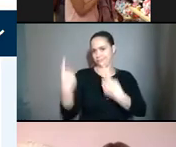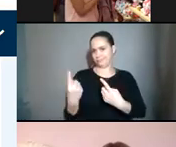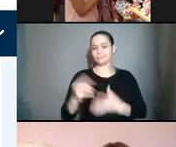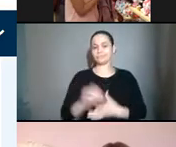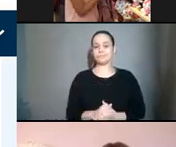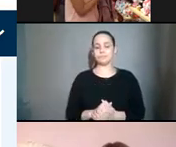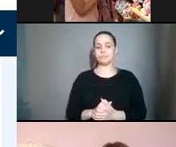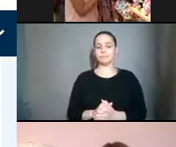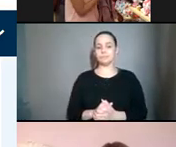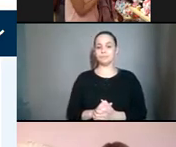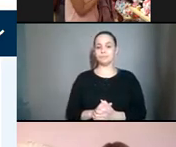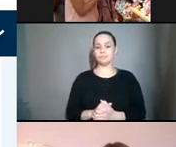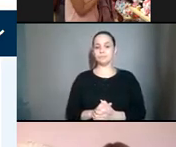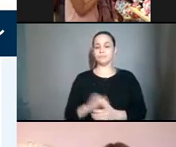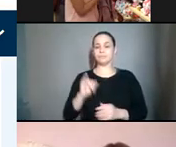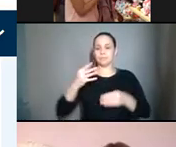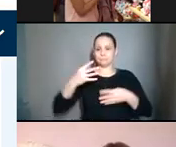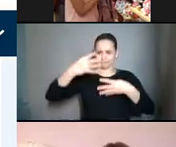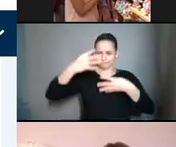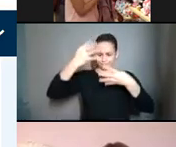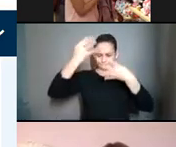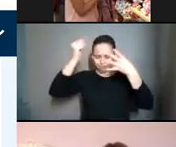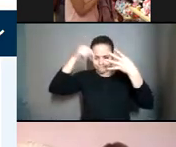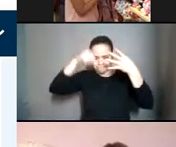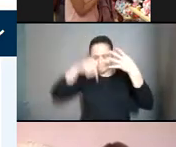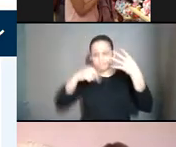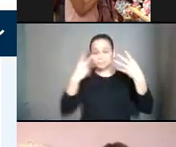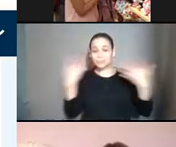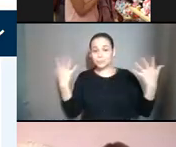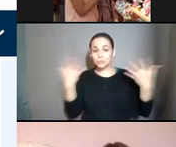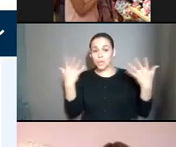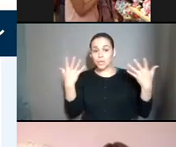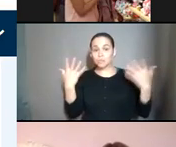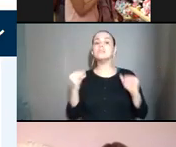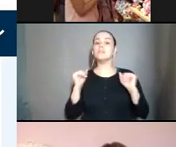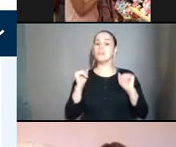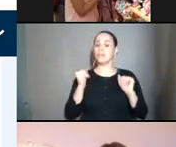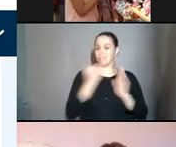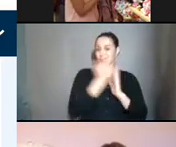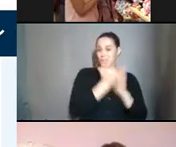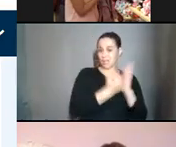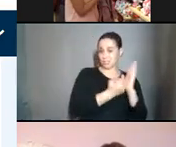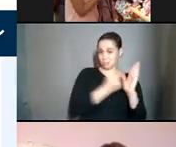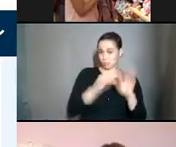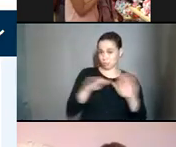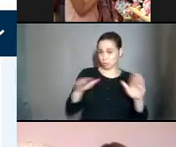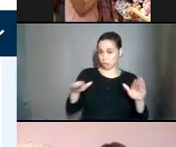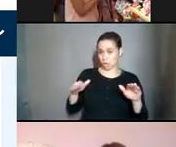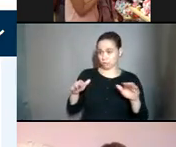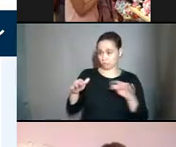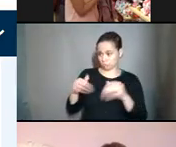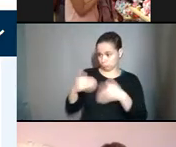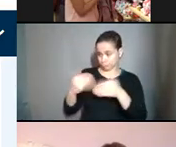If you scroll down the page, you can see the lessons your child is working on and play a demo lesson.